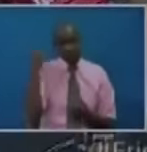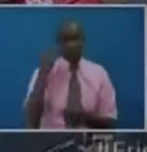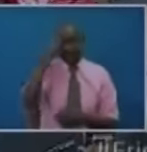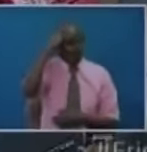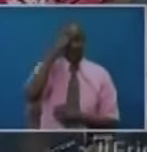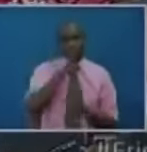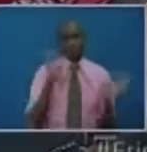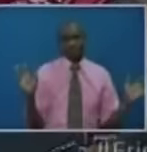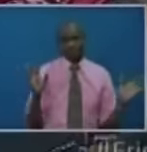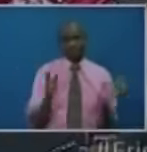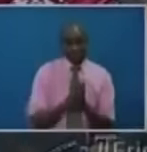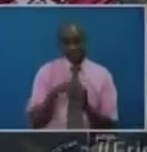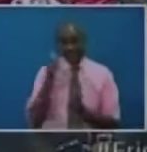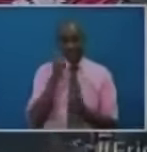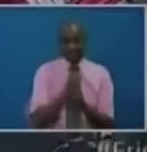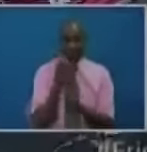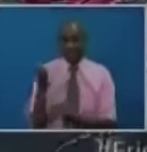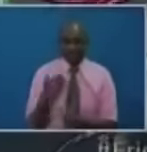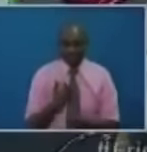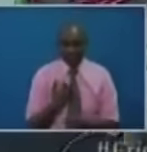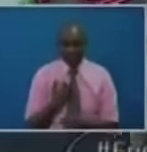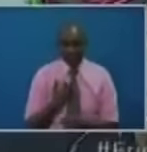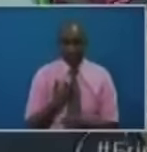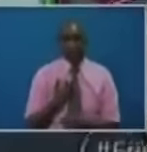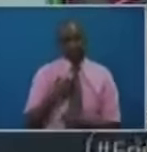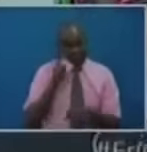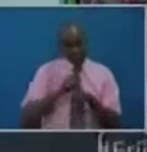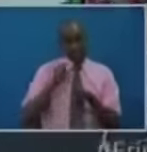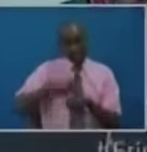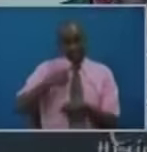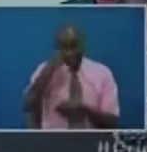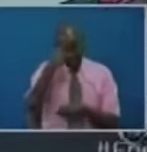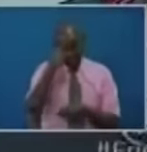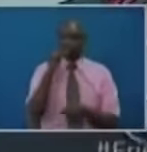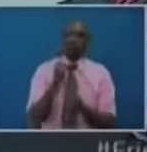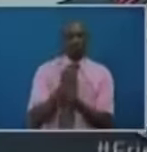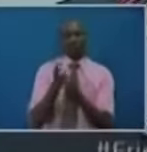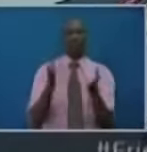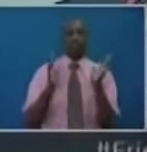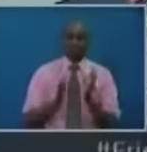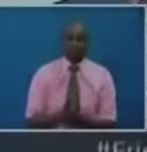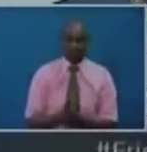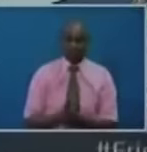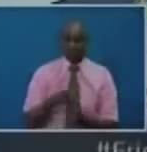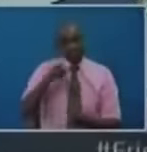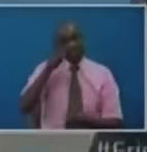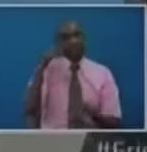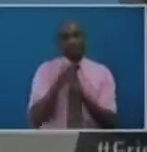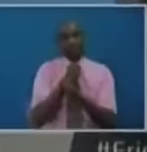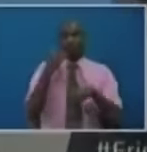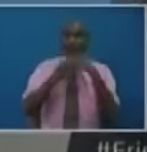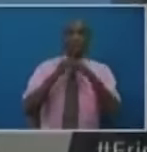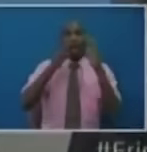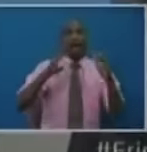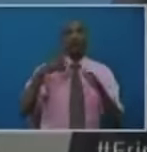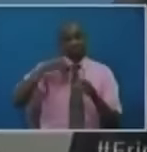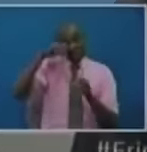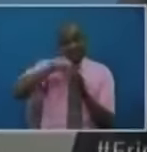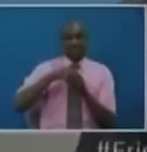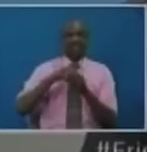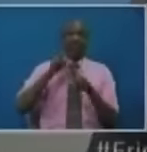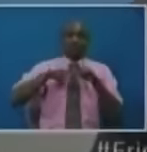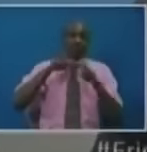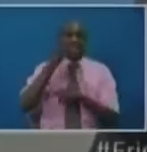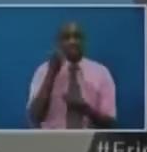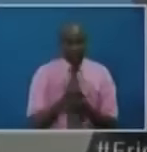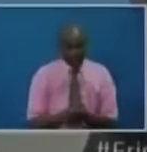itself. Yeah, but... being Indian is a hustle. Hey, trust me. We can't build houses in Westlands now. It's terrible,